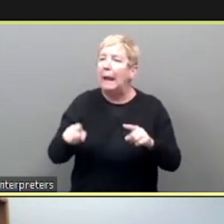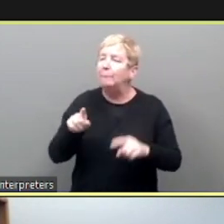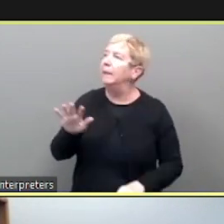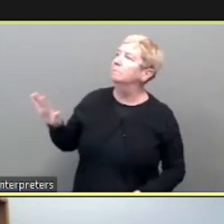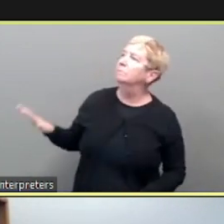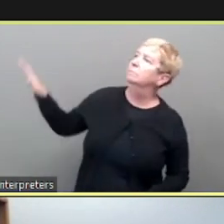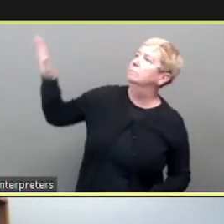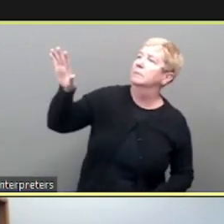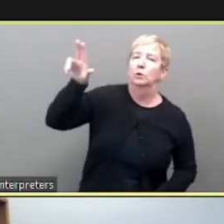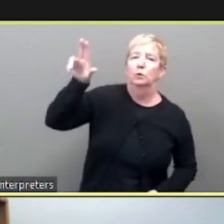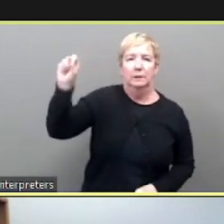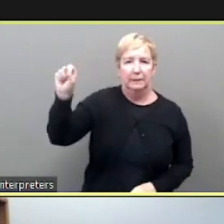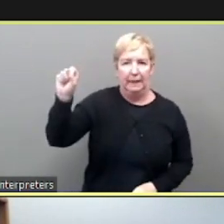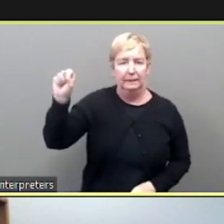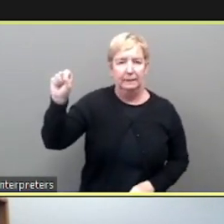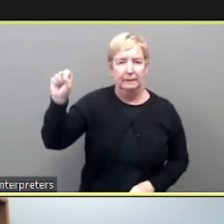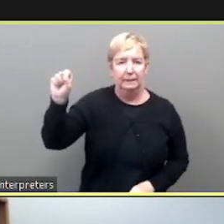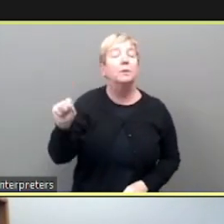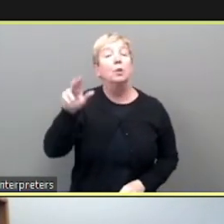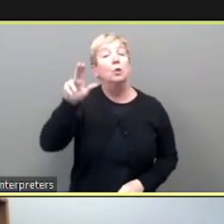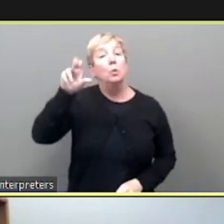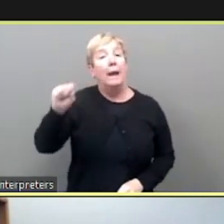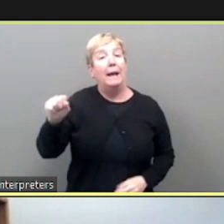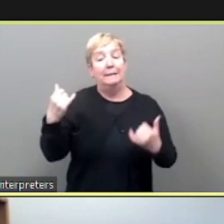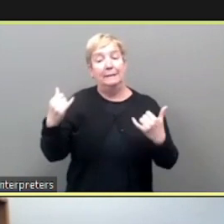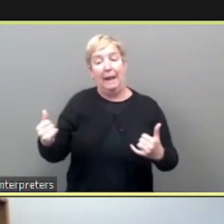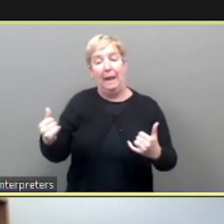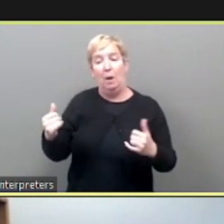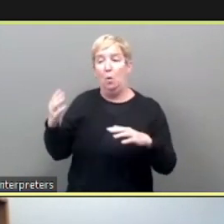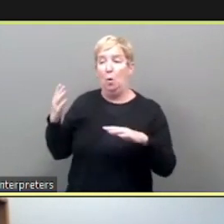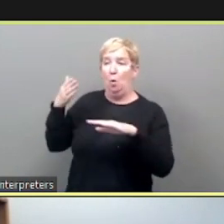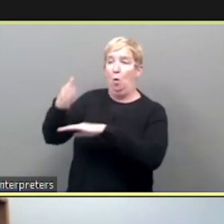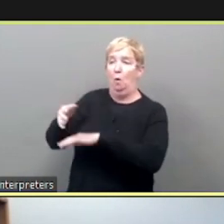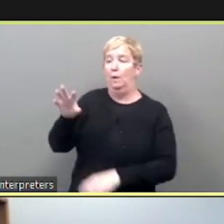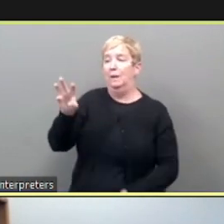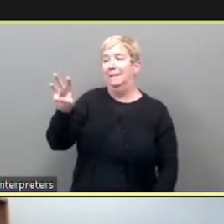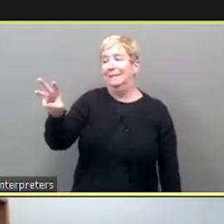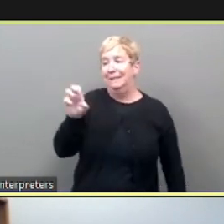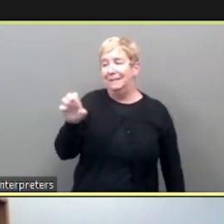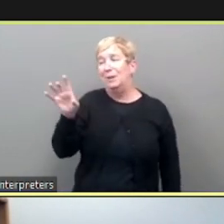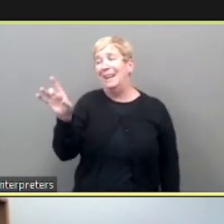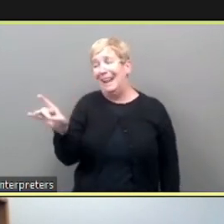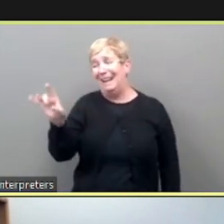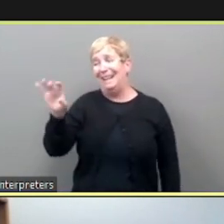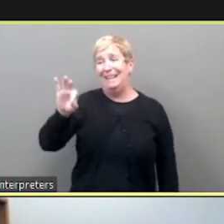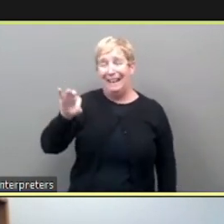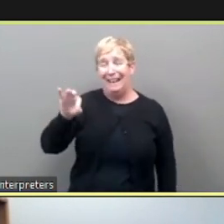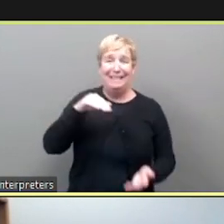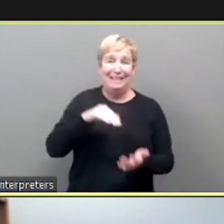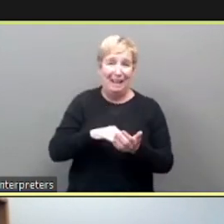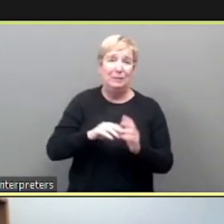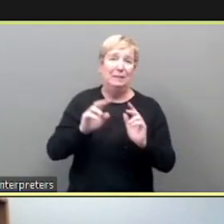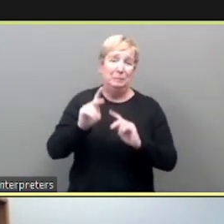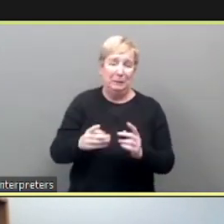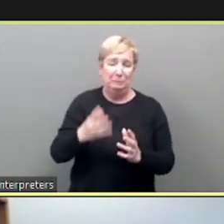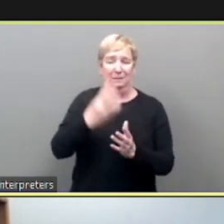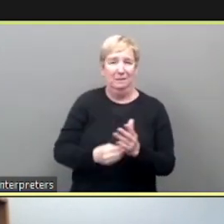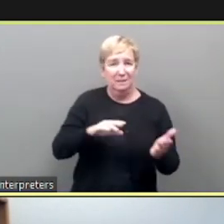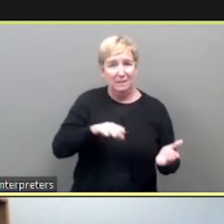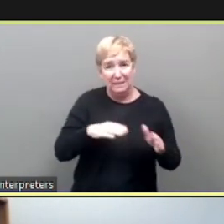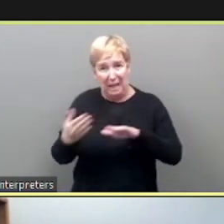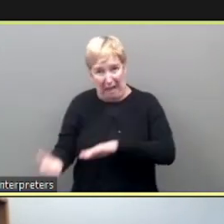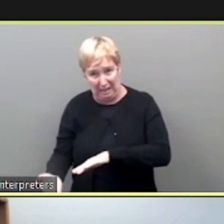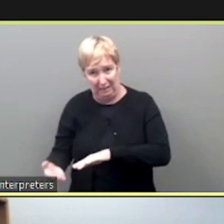nationally. So the US has surpassed 689,000 deaths related to